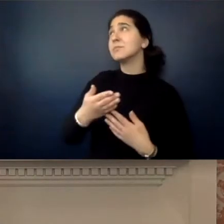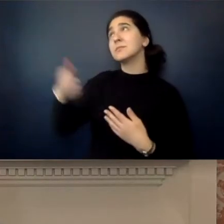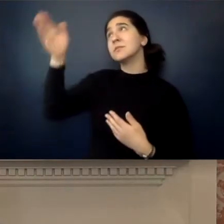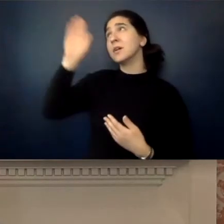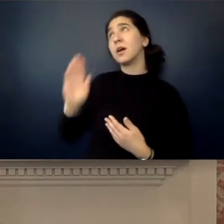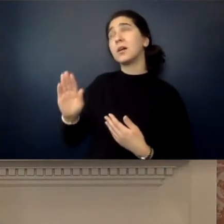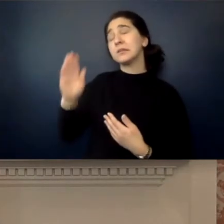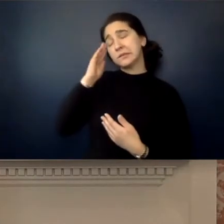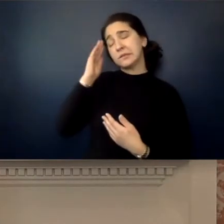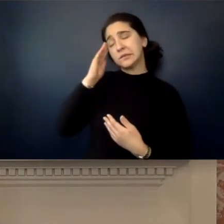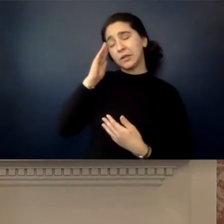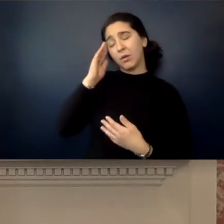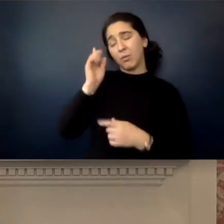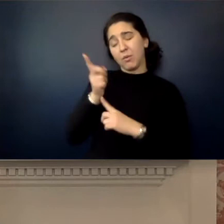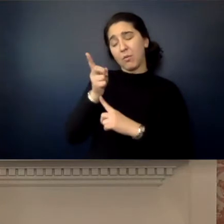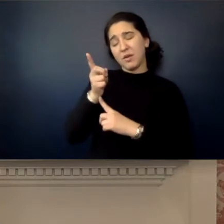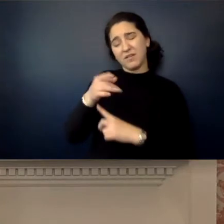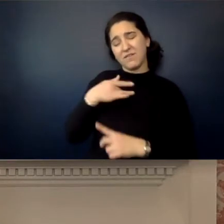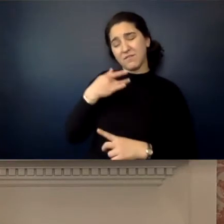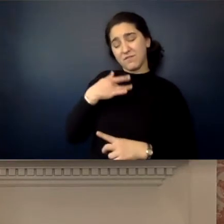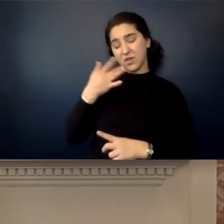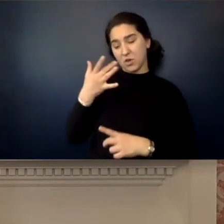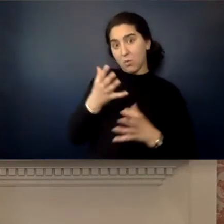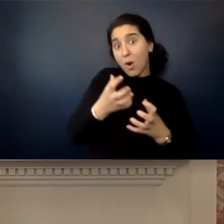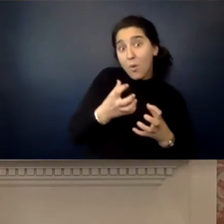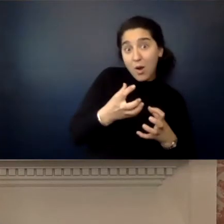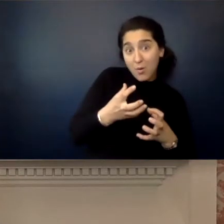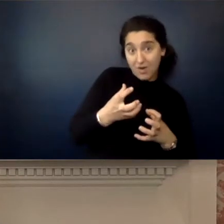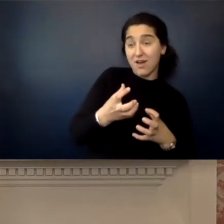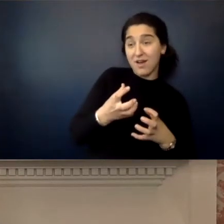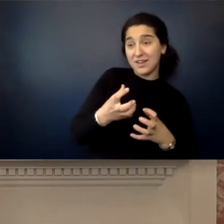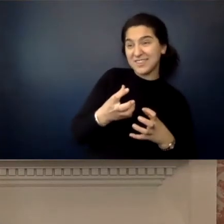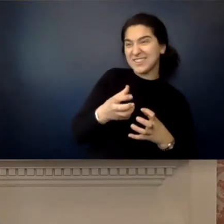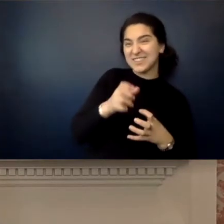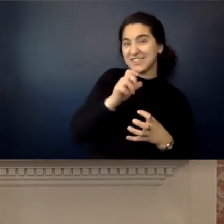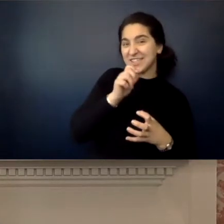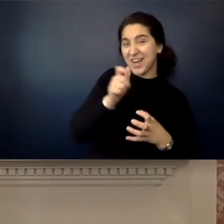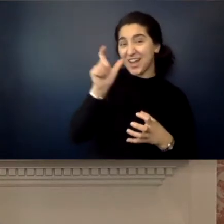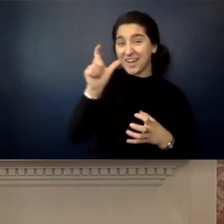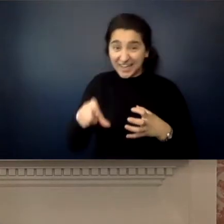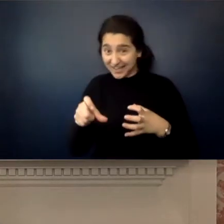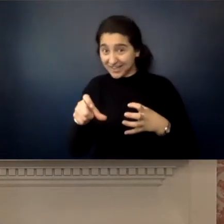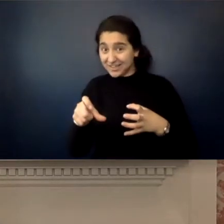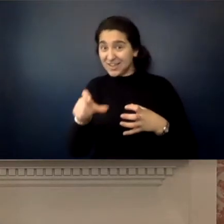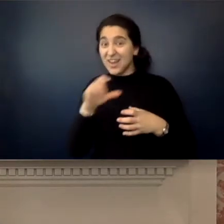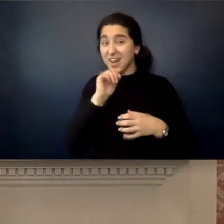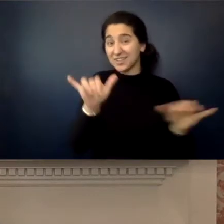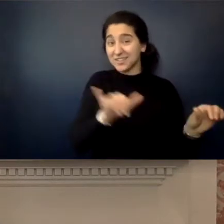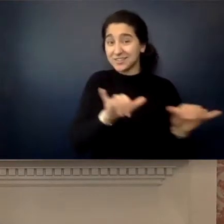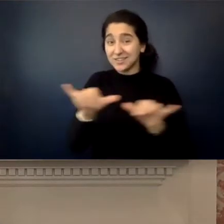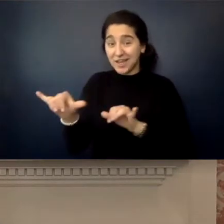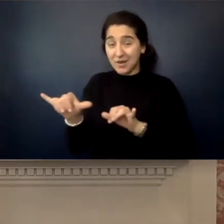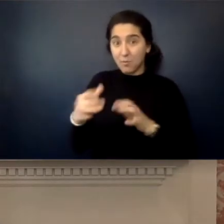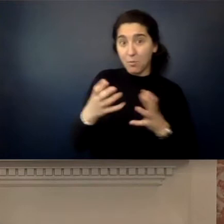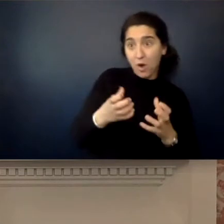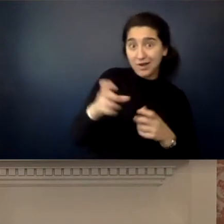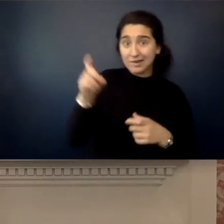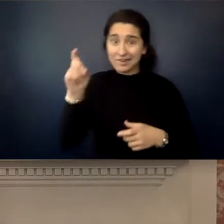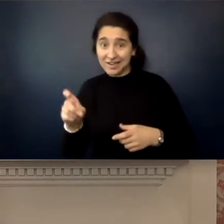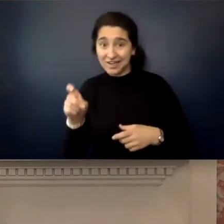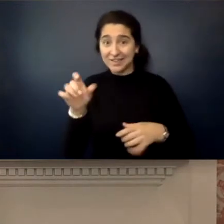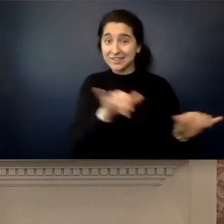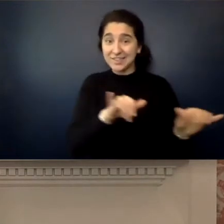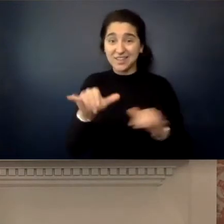We confess, O God, that there are times when we want what we want far exceeds what we